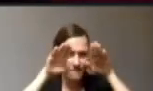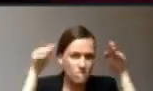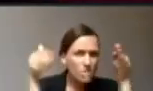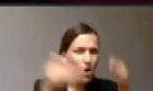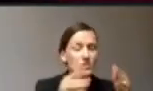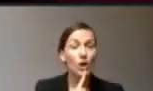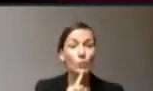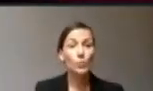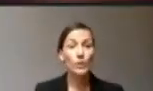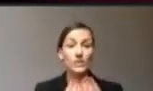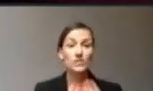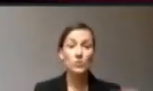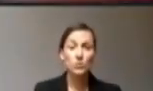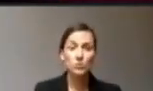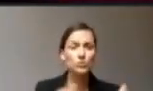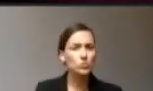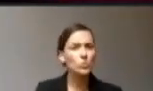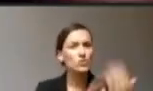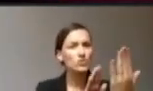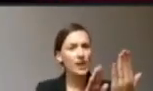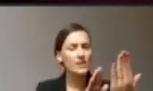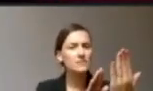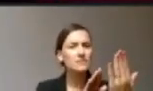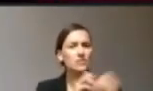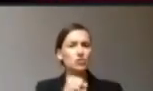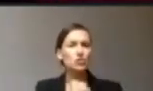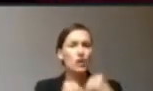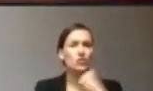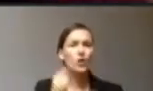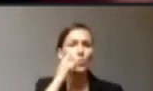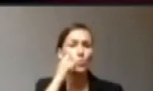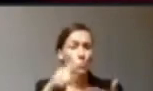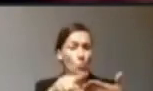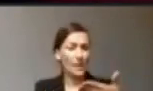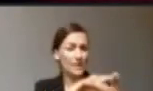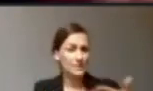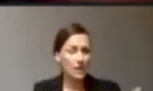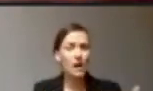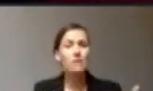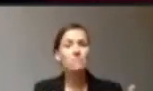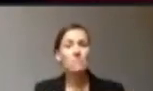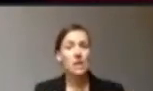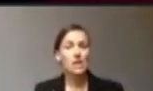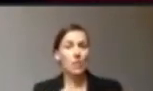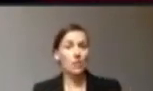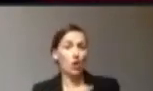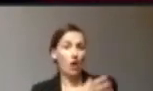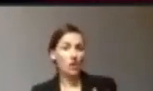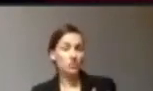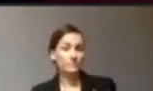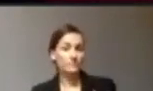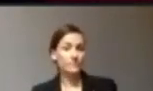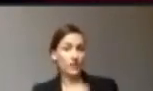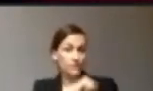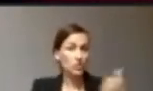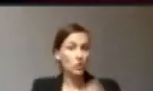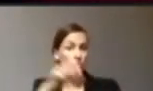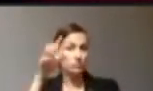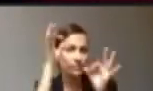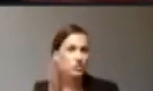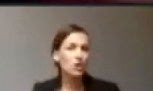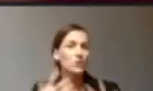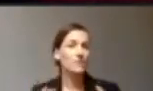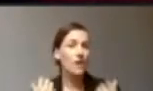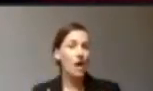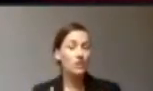real solutions to address structural racism, to address the underlying causes of social determinants of health. So we